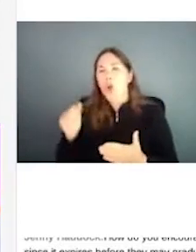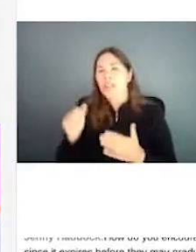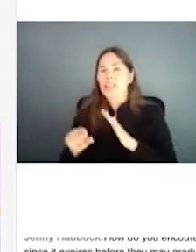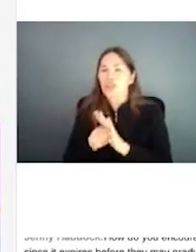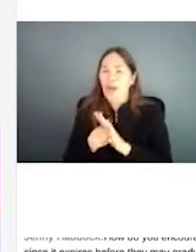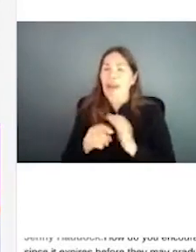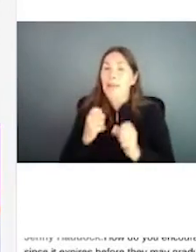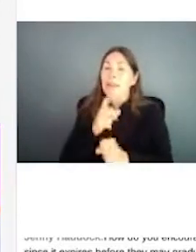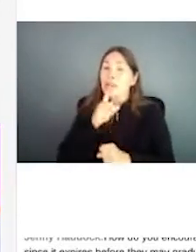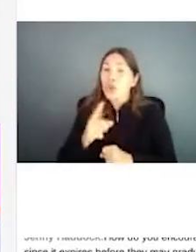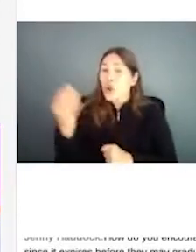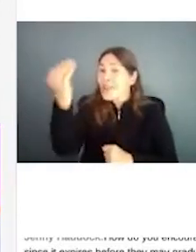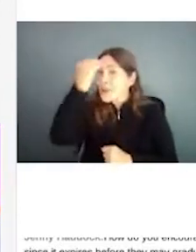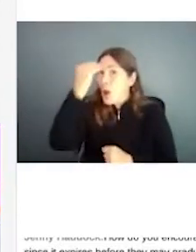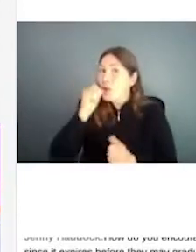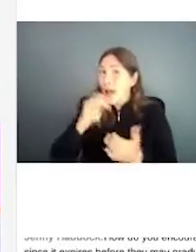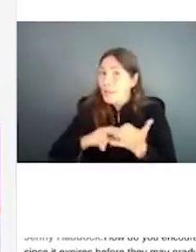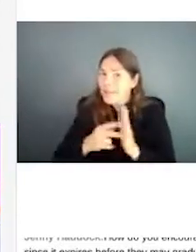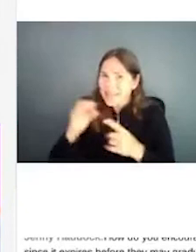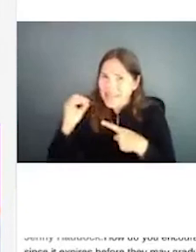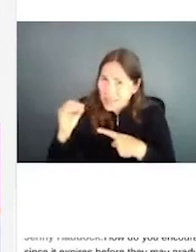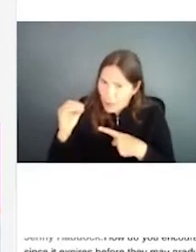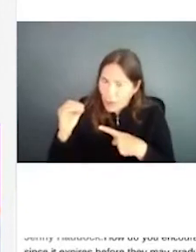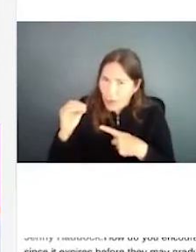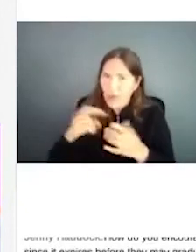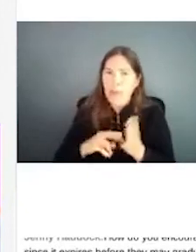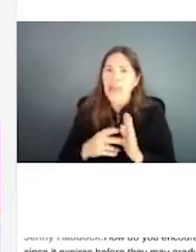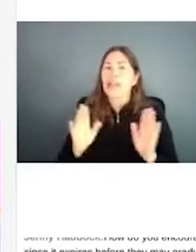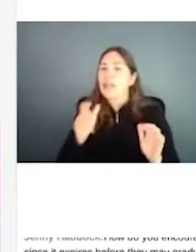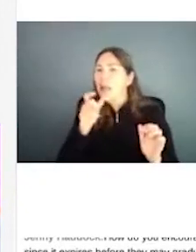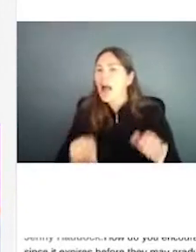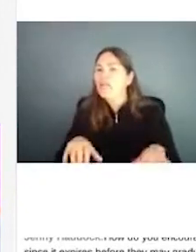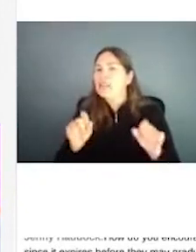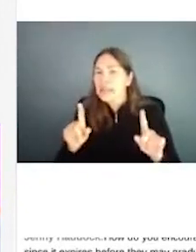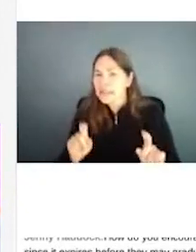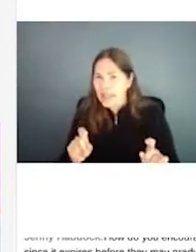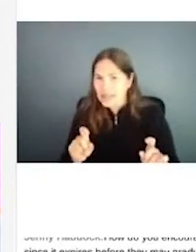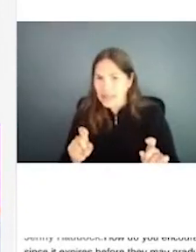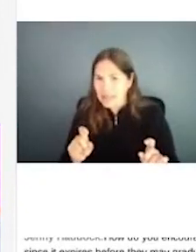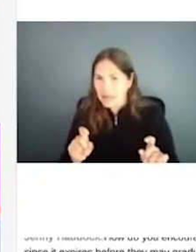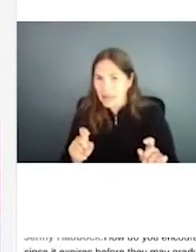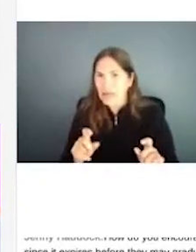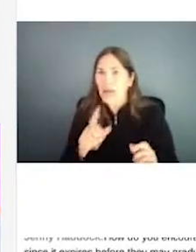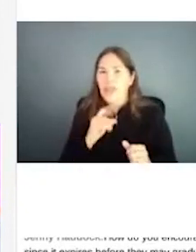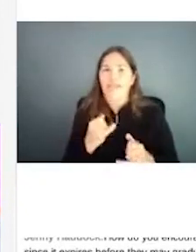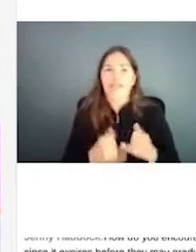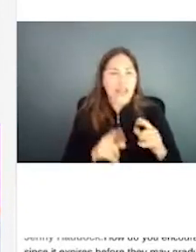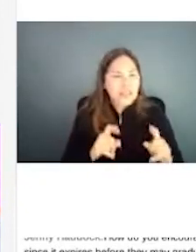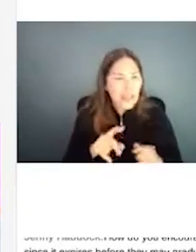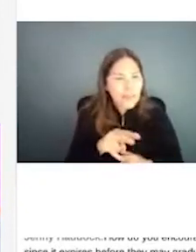being sure they know it's not a 0, right? That doesn't mean they don't have to take a test. Final exam. How do you